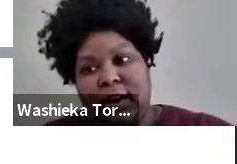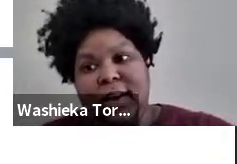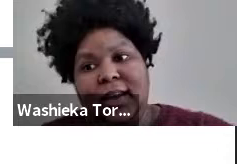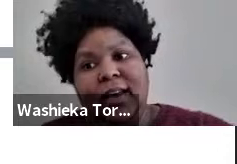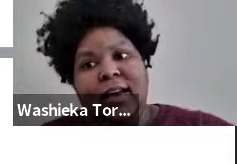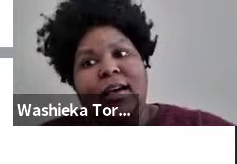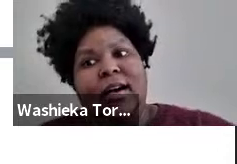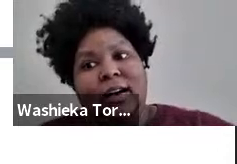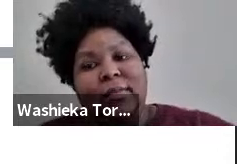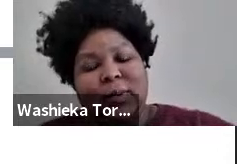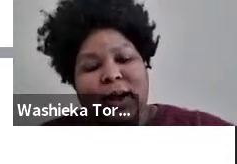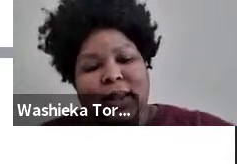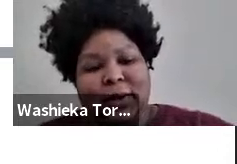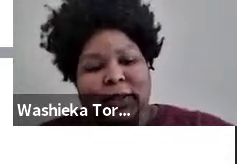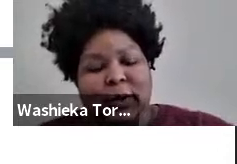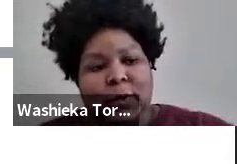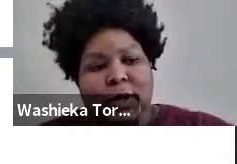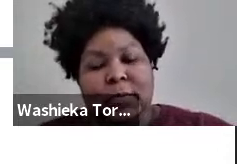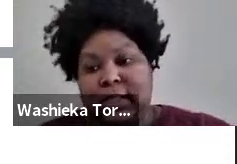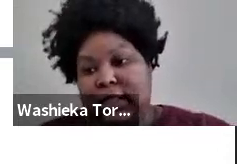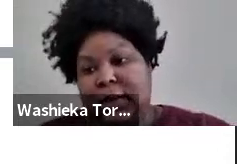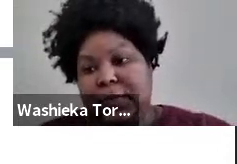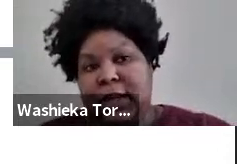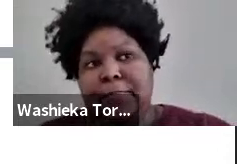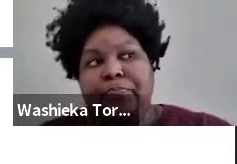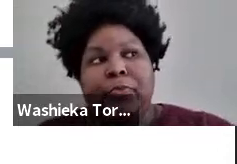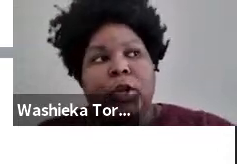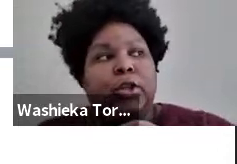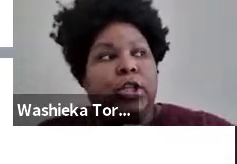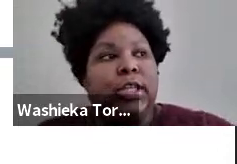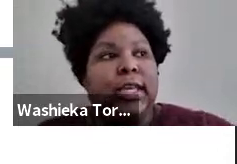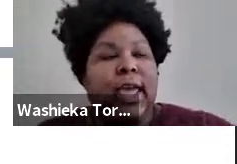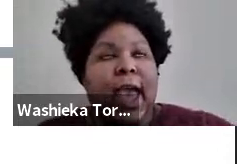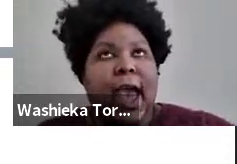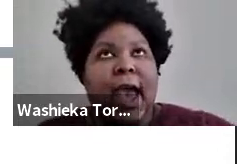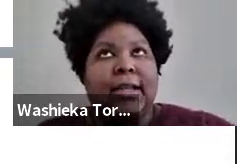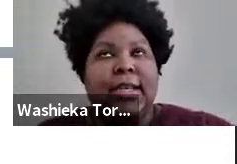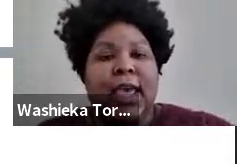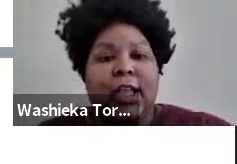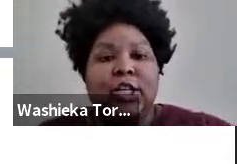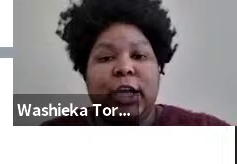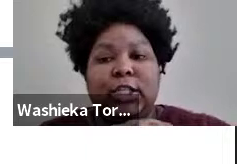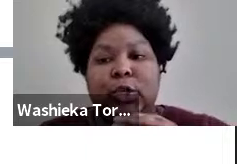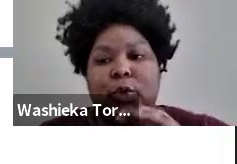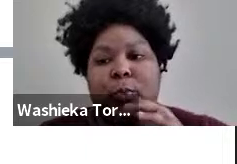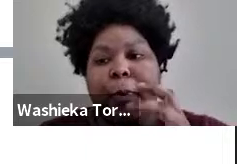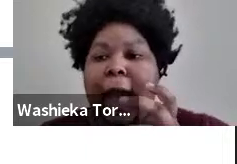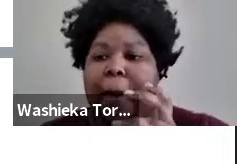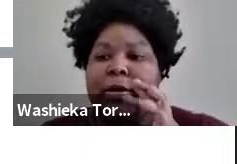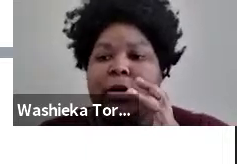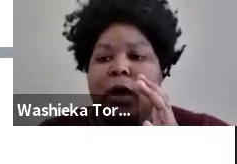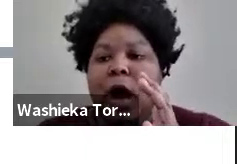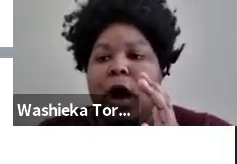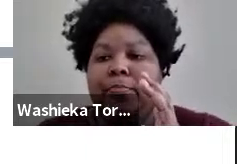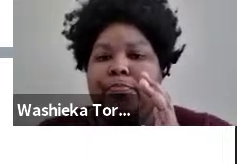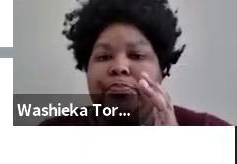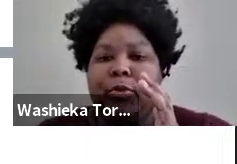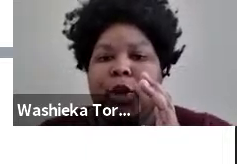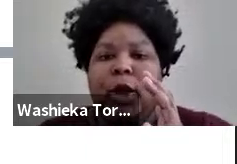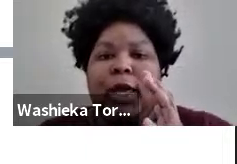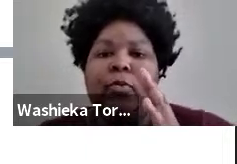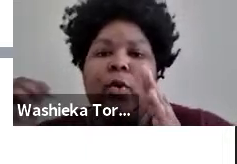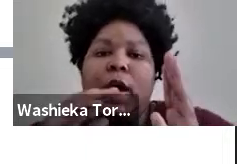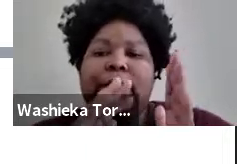2017, sorry. Oh, it was a while ago too, in Mississippi, looking at and trying to map